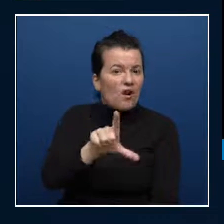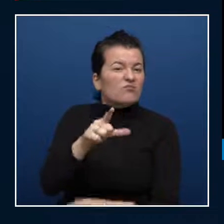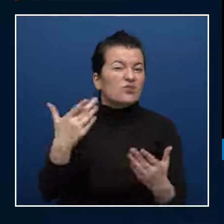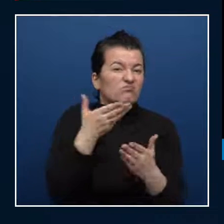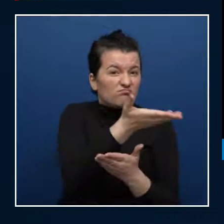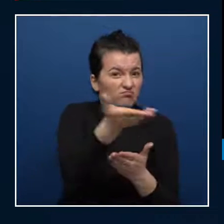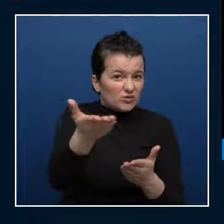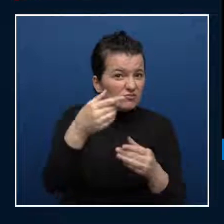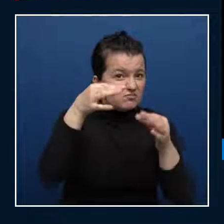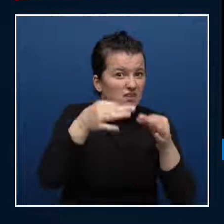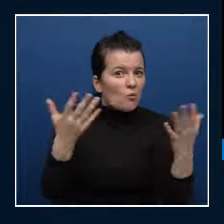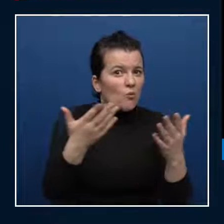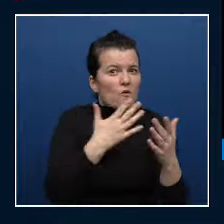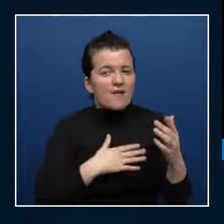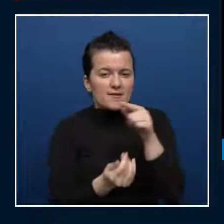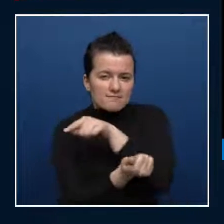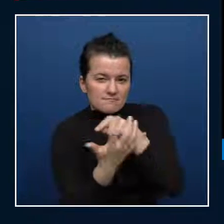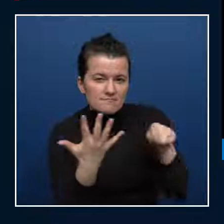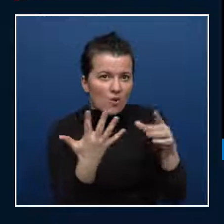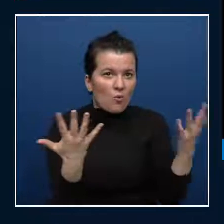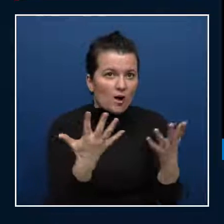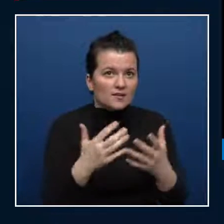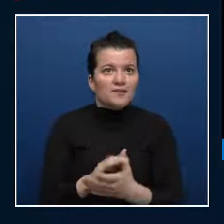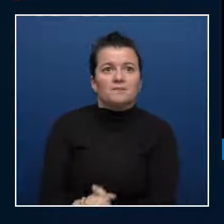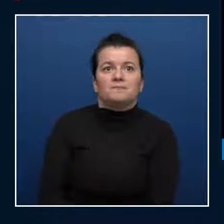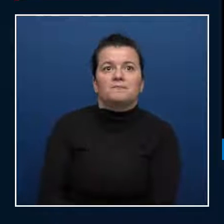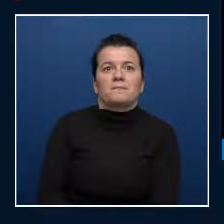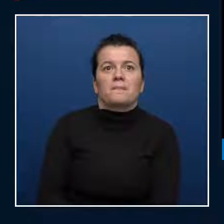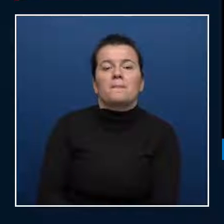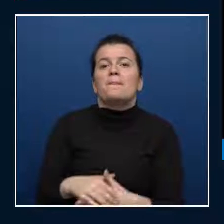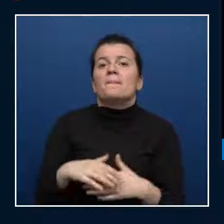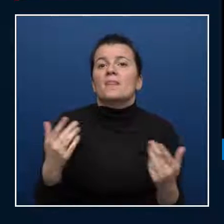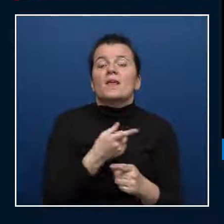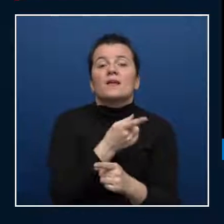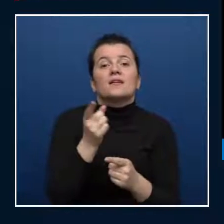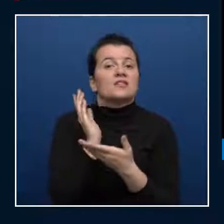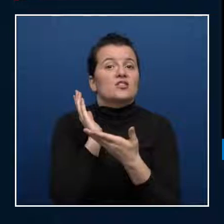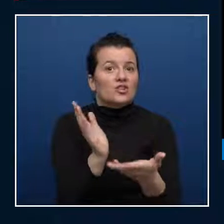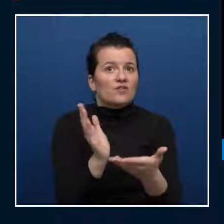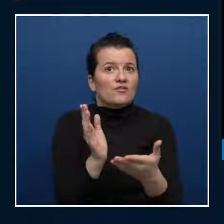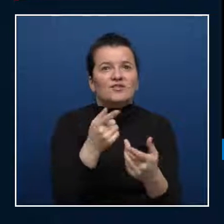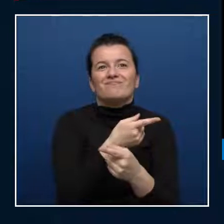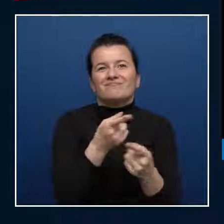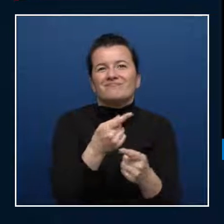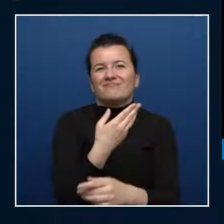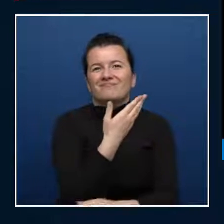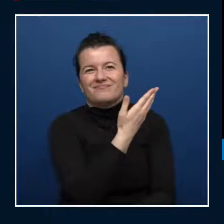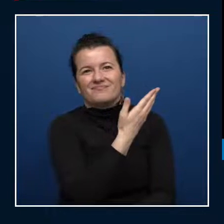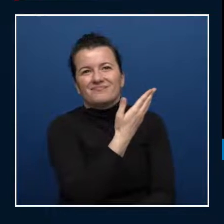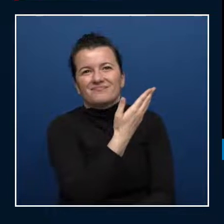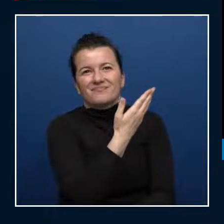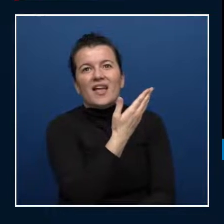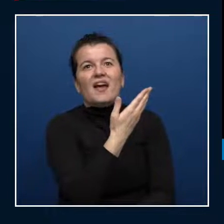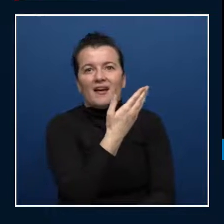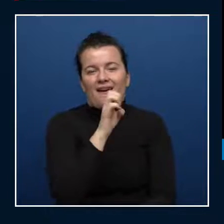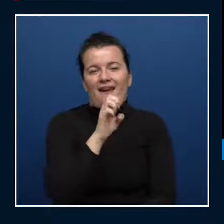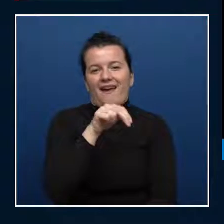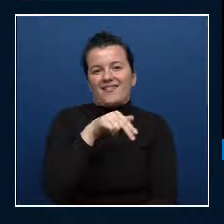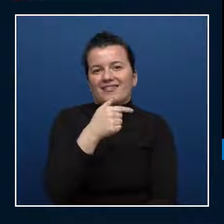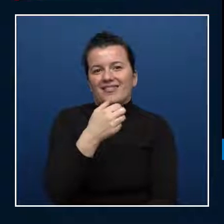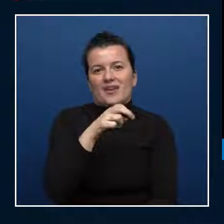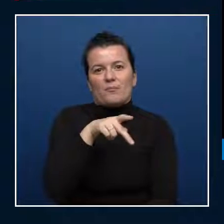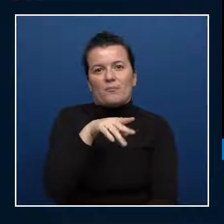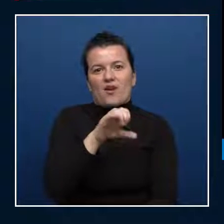And because it's an enterprise-grade service, or something that we call an enterprise-grade service here at Microsoft, you can take advantage of that